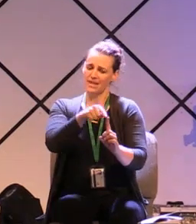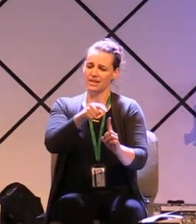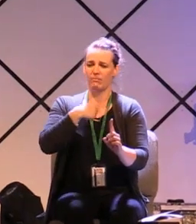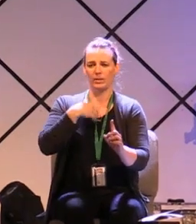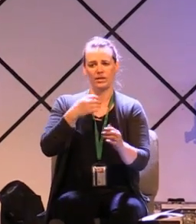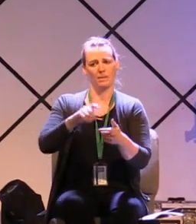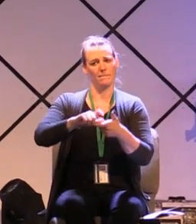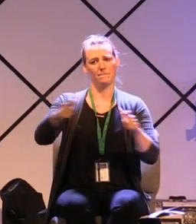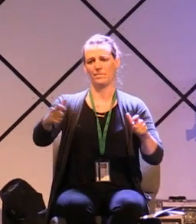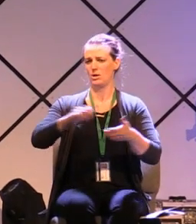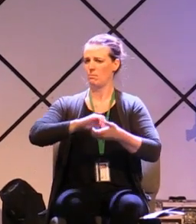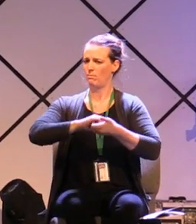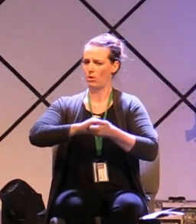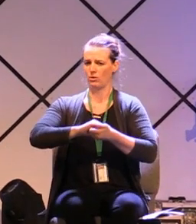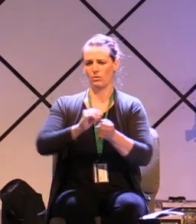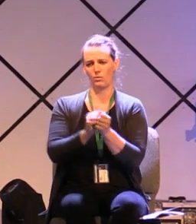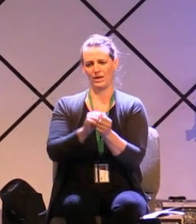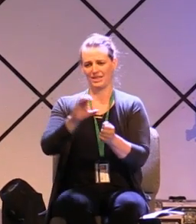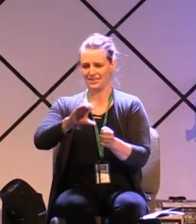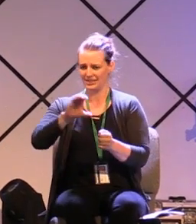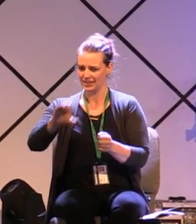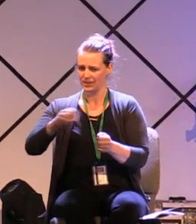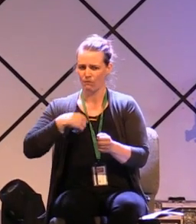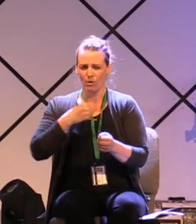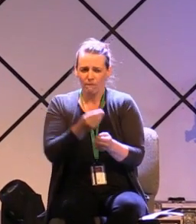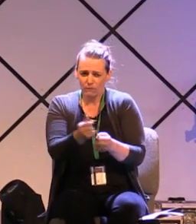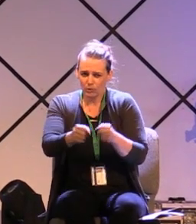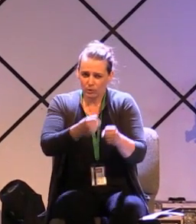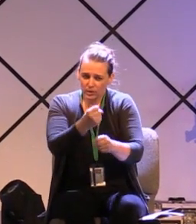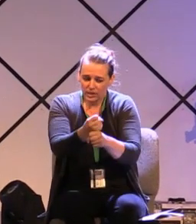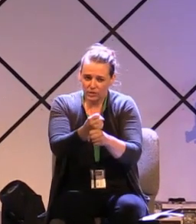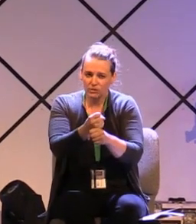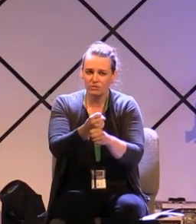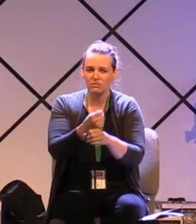of Canine Companions for several years, raising over